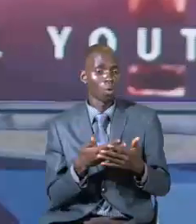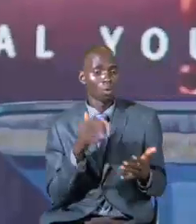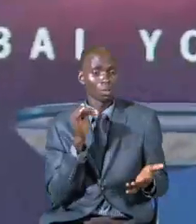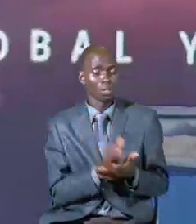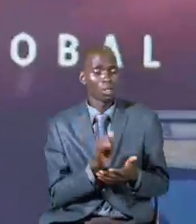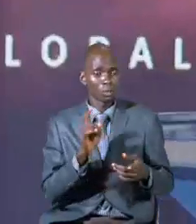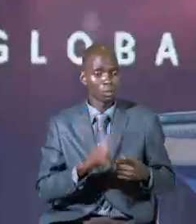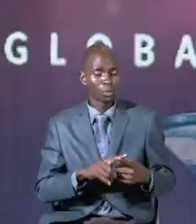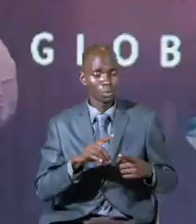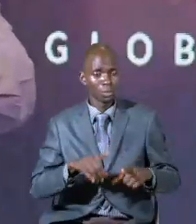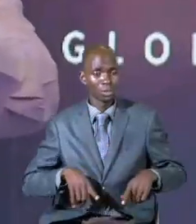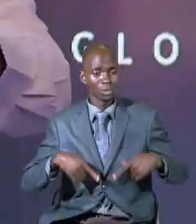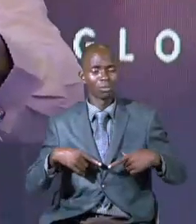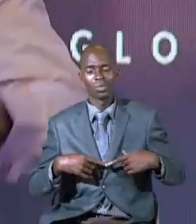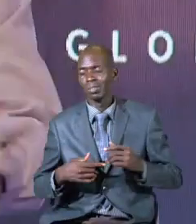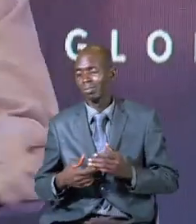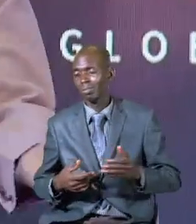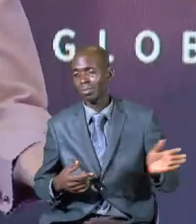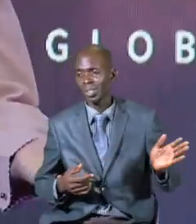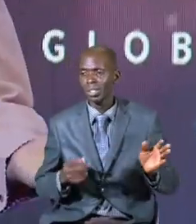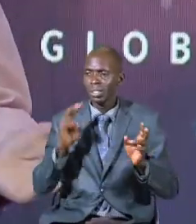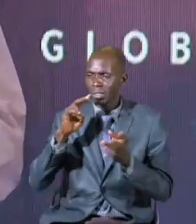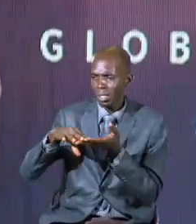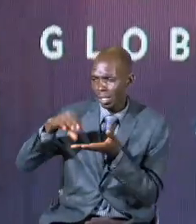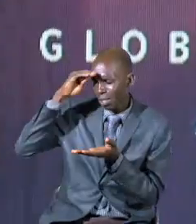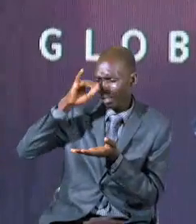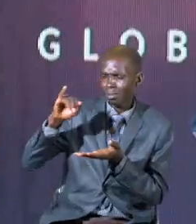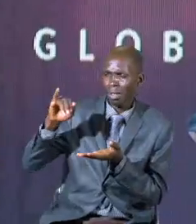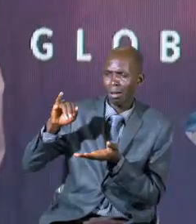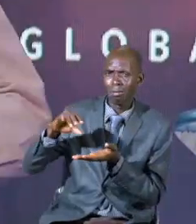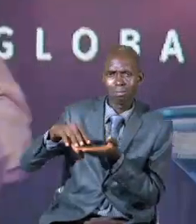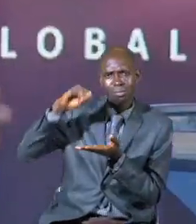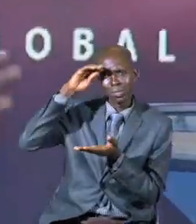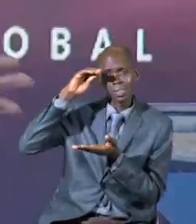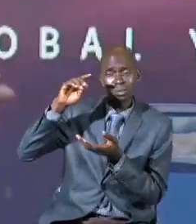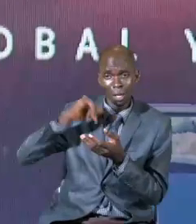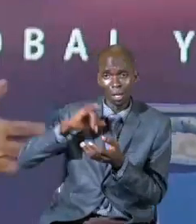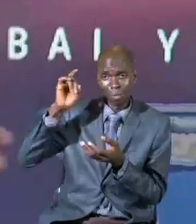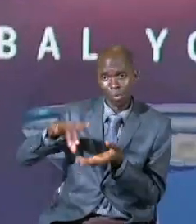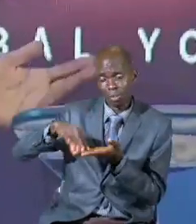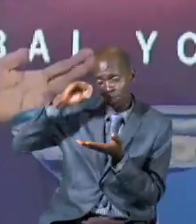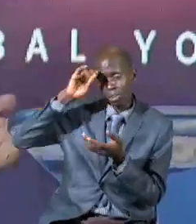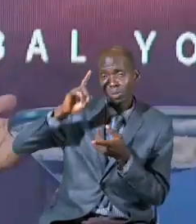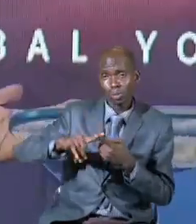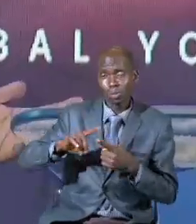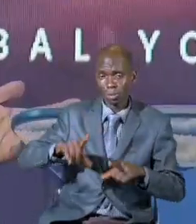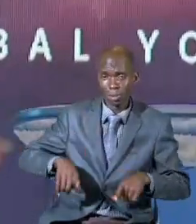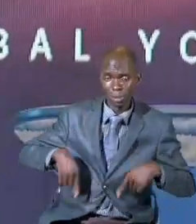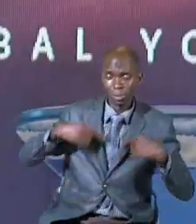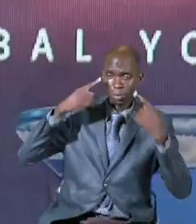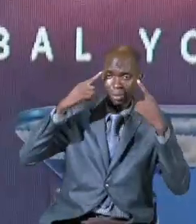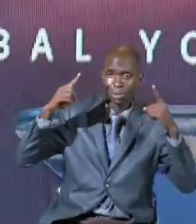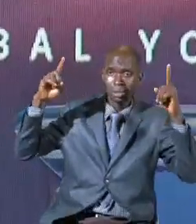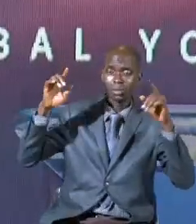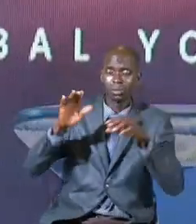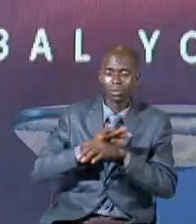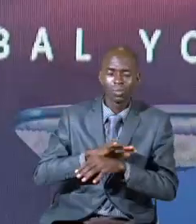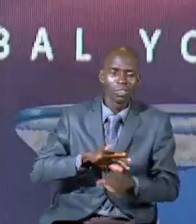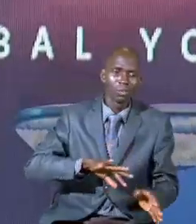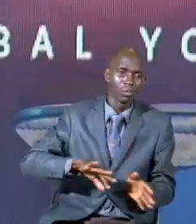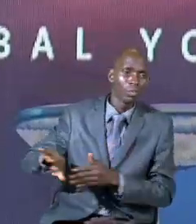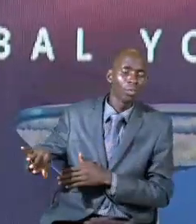look at hard work and diligence, do I have to do that to succeed? They look at believing on the Lord and living